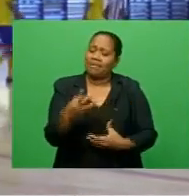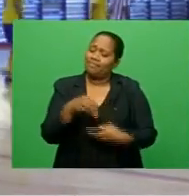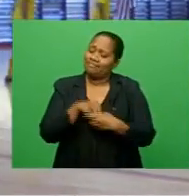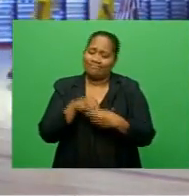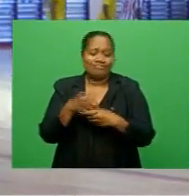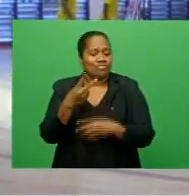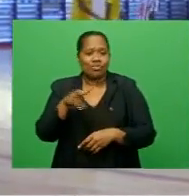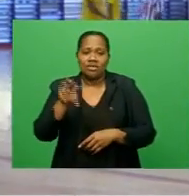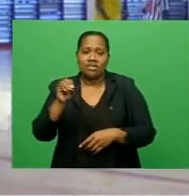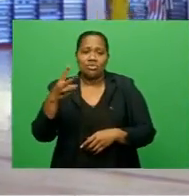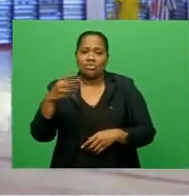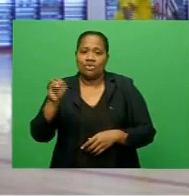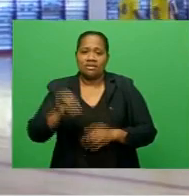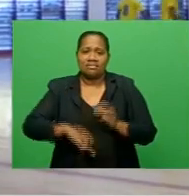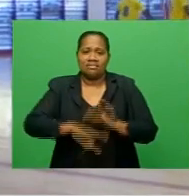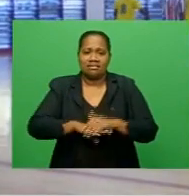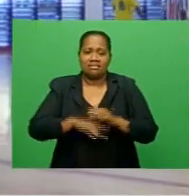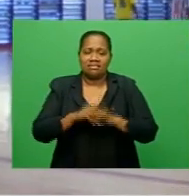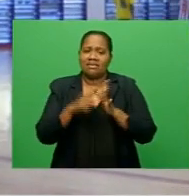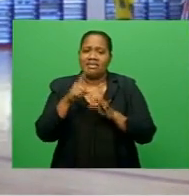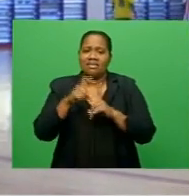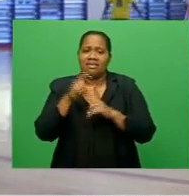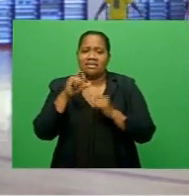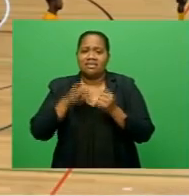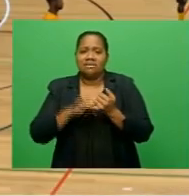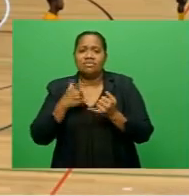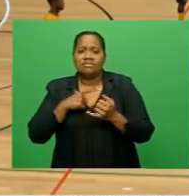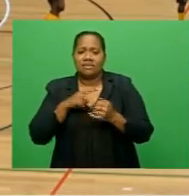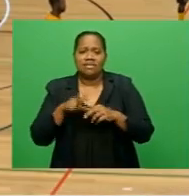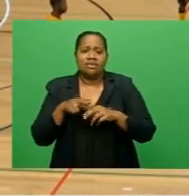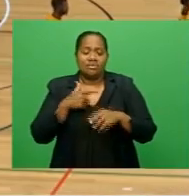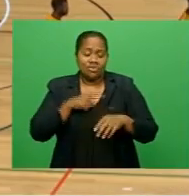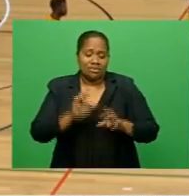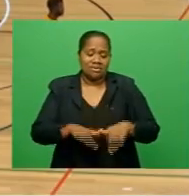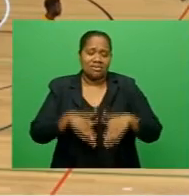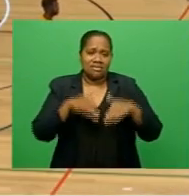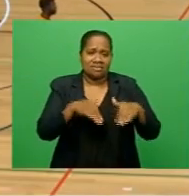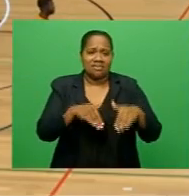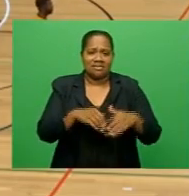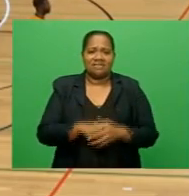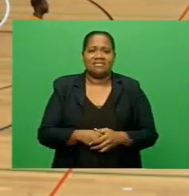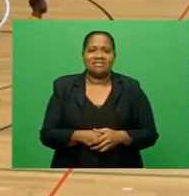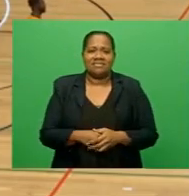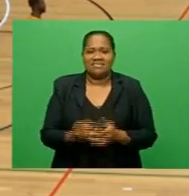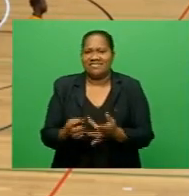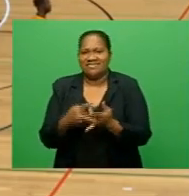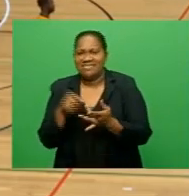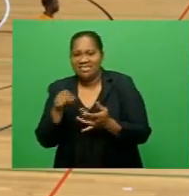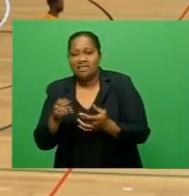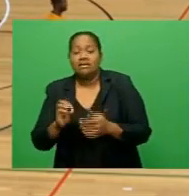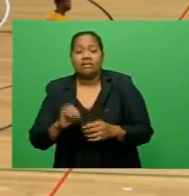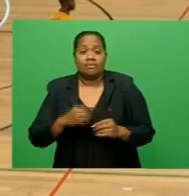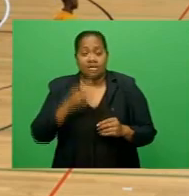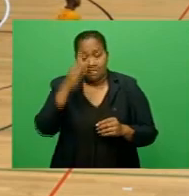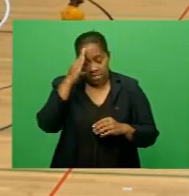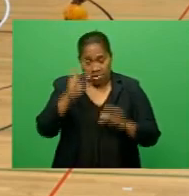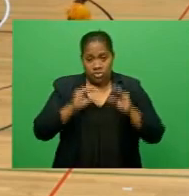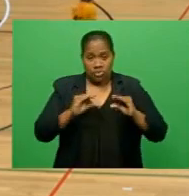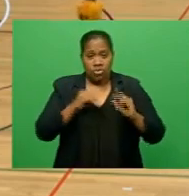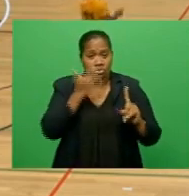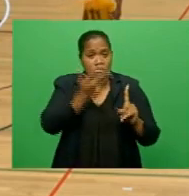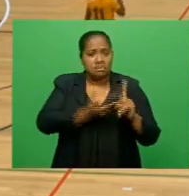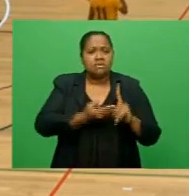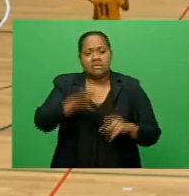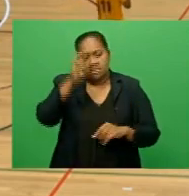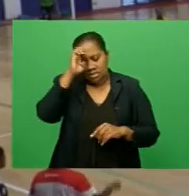2020 Futsal IDC due to participation in the Fiji Fact, National Futsal head coach Mira Sahib says they expect competition